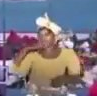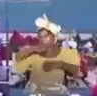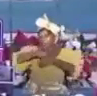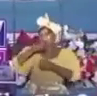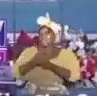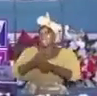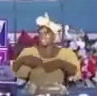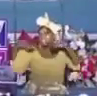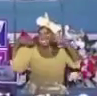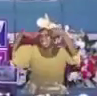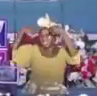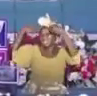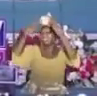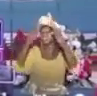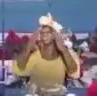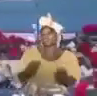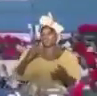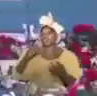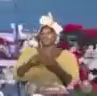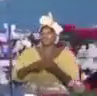The first key,